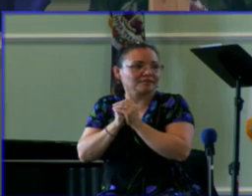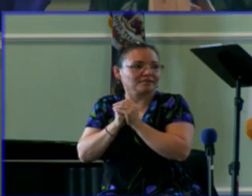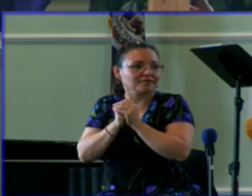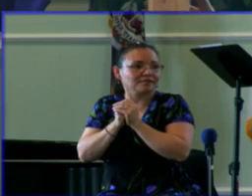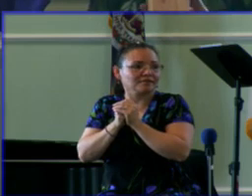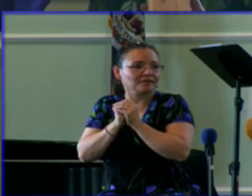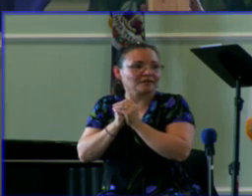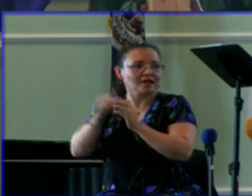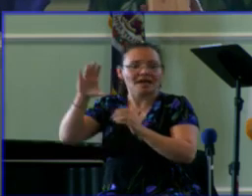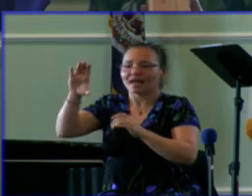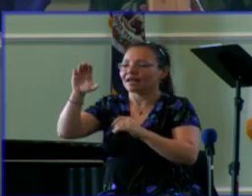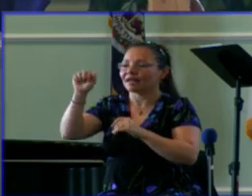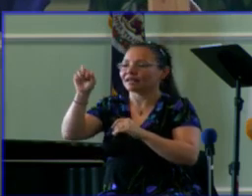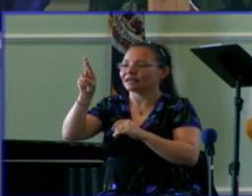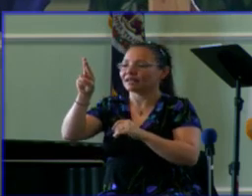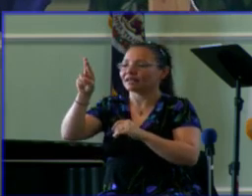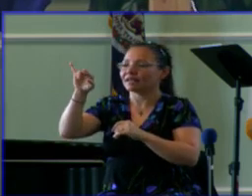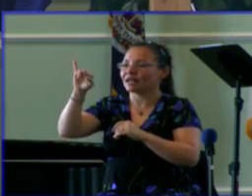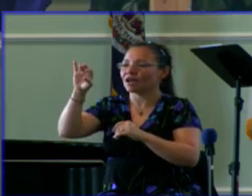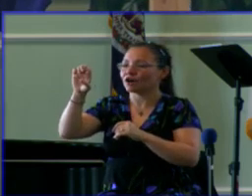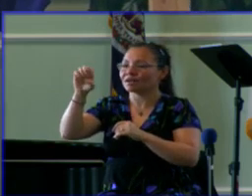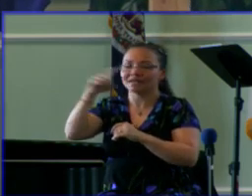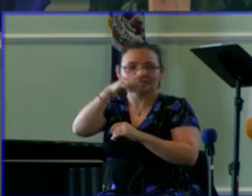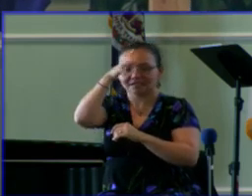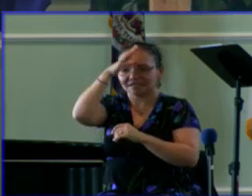Carrie's dad made this. Isn't this beautiful?